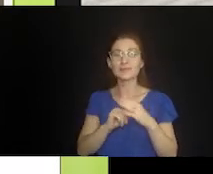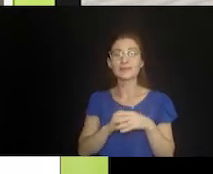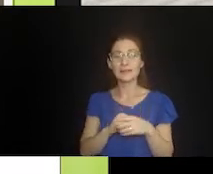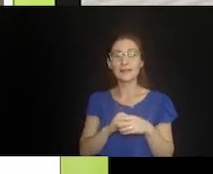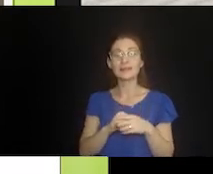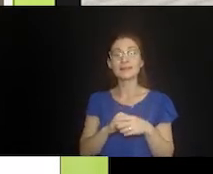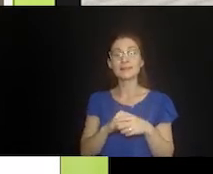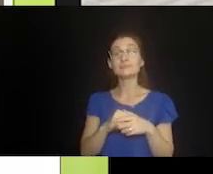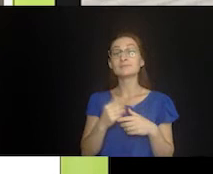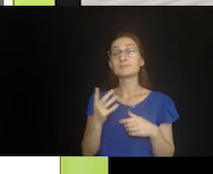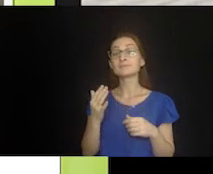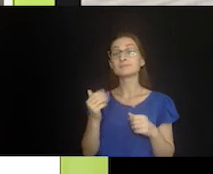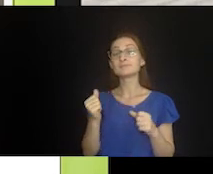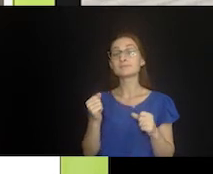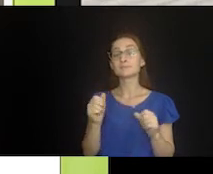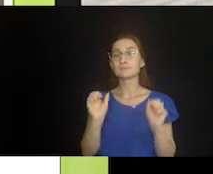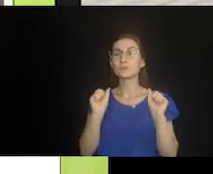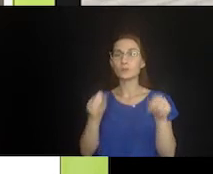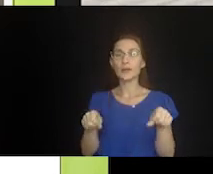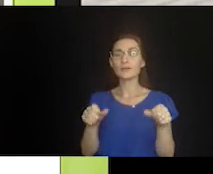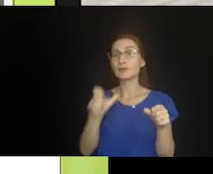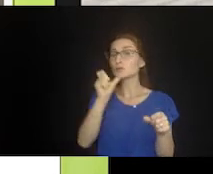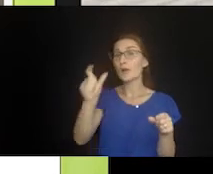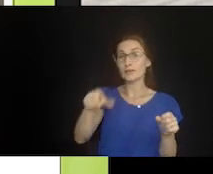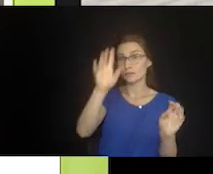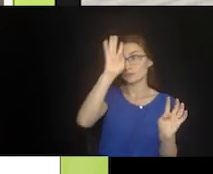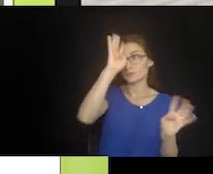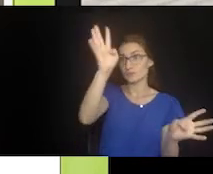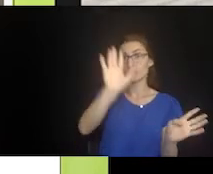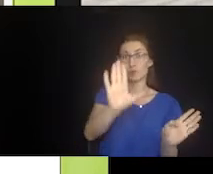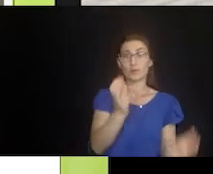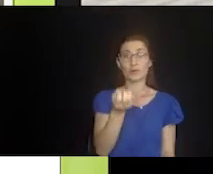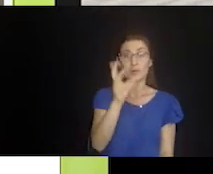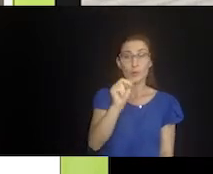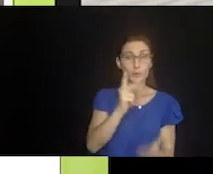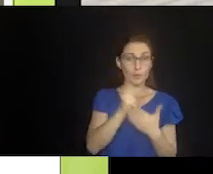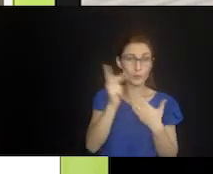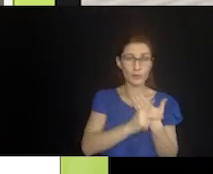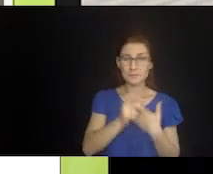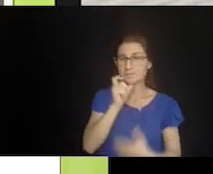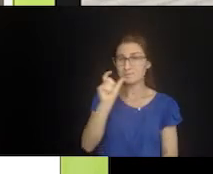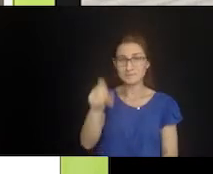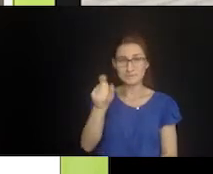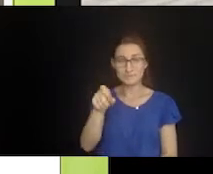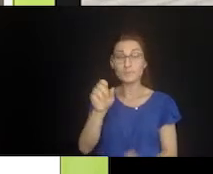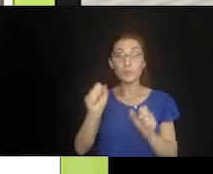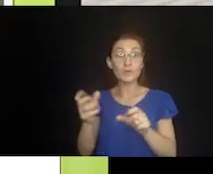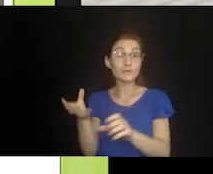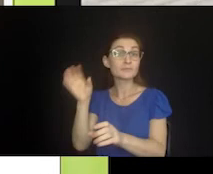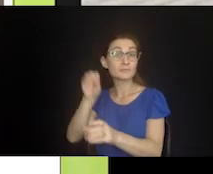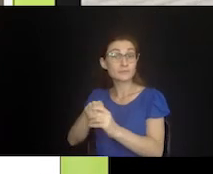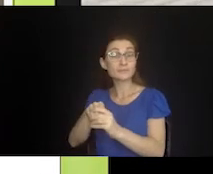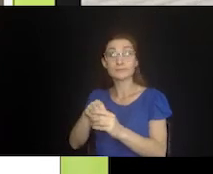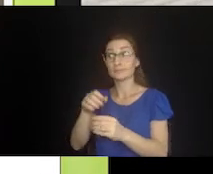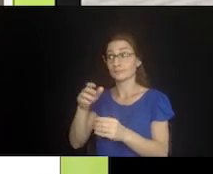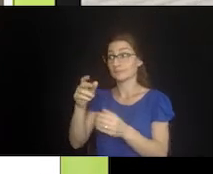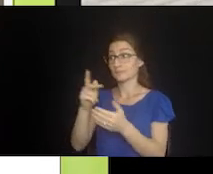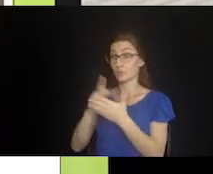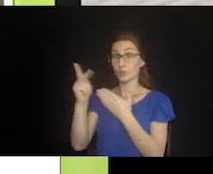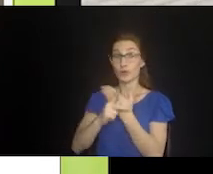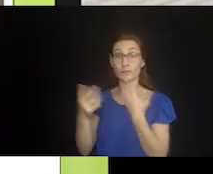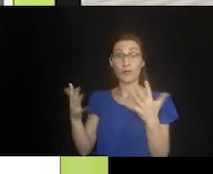getting involved in the community, you can also get involved. You don't have to come up with your own program. You can get involved